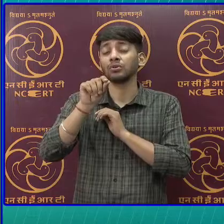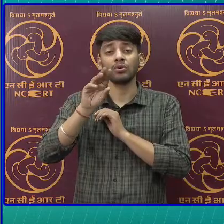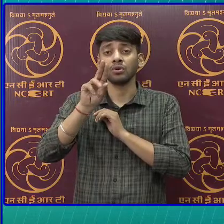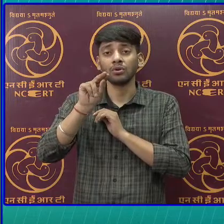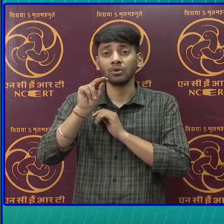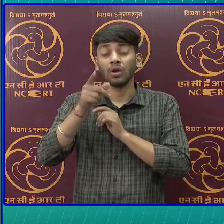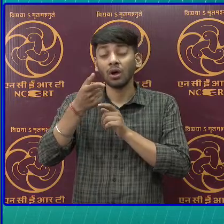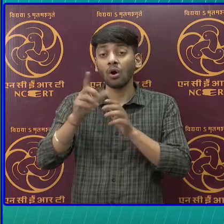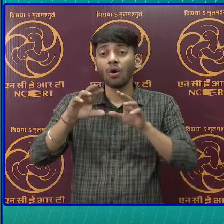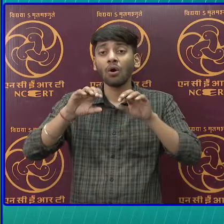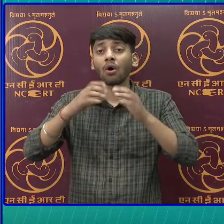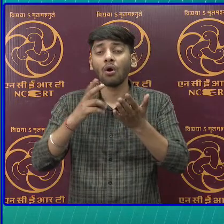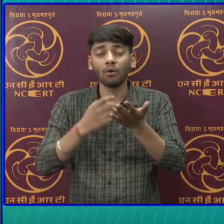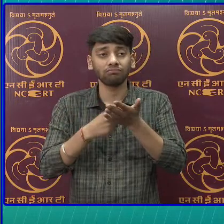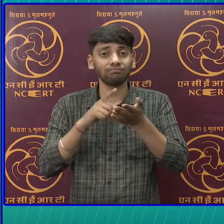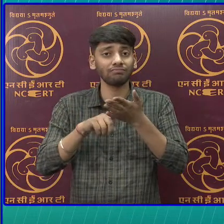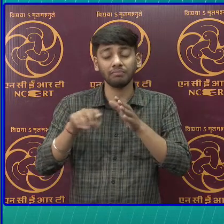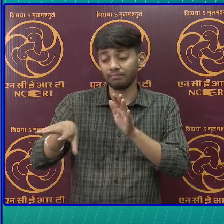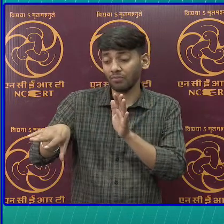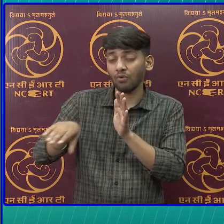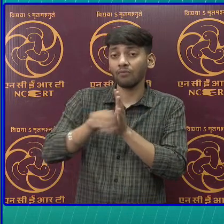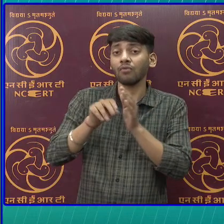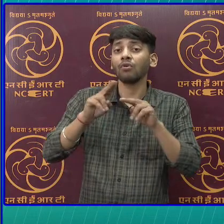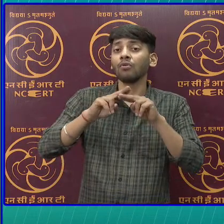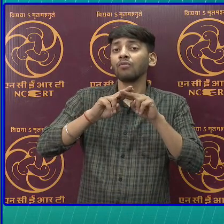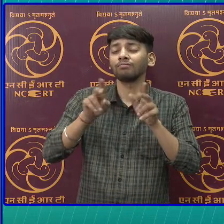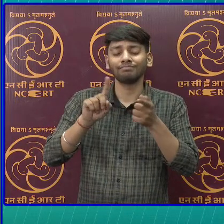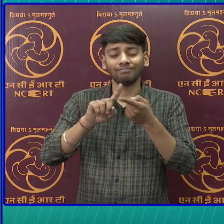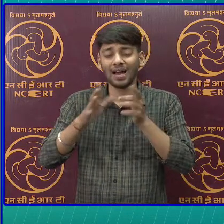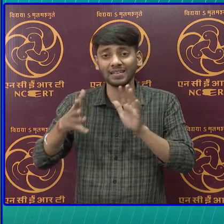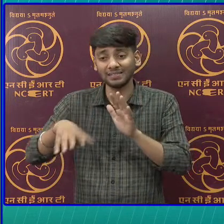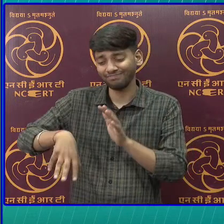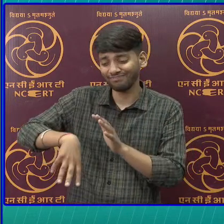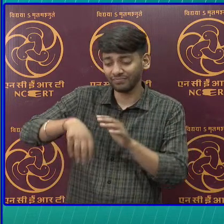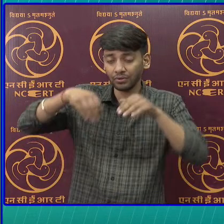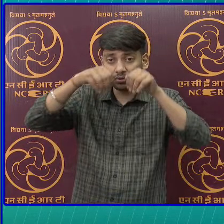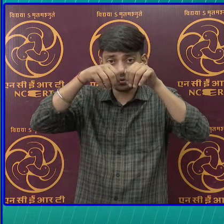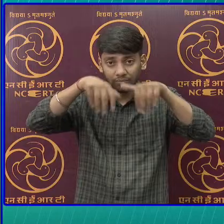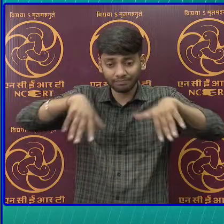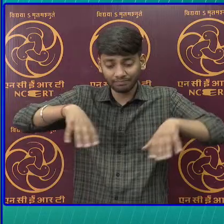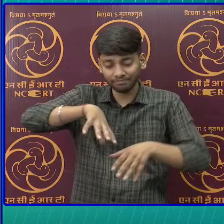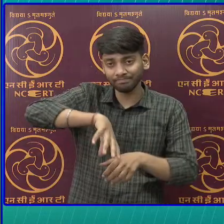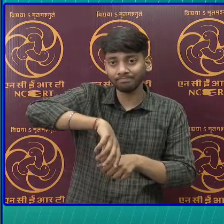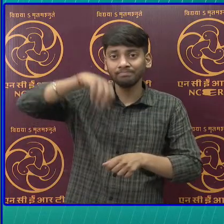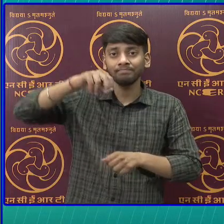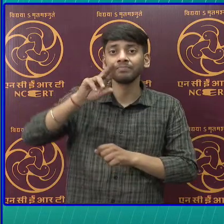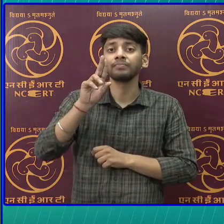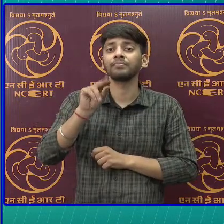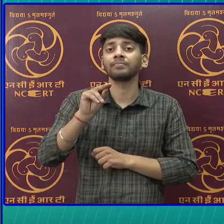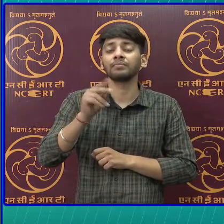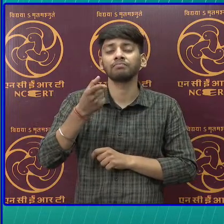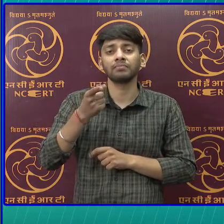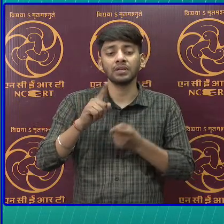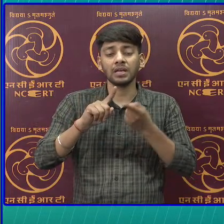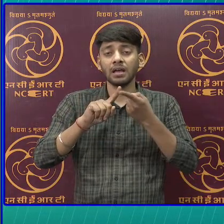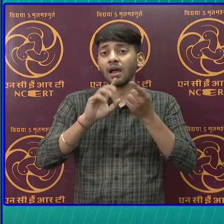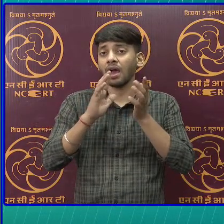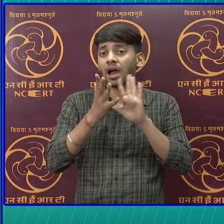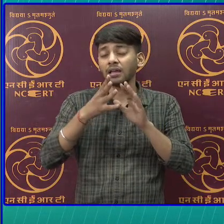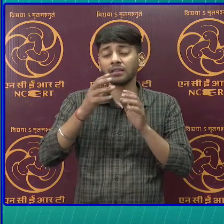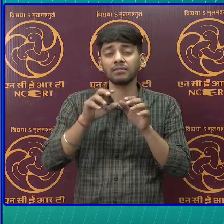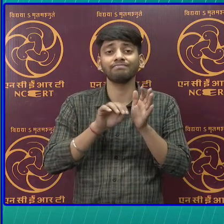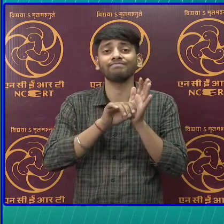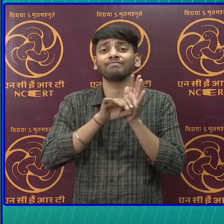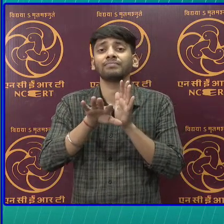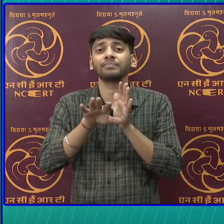or pulled out entirely out from the earth cave, and the strength of the tree exposed. The